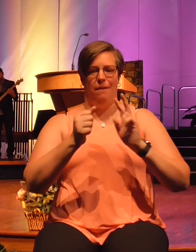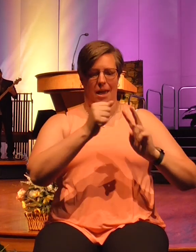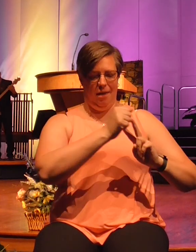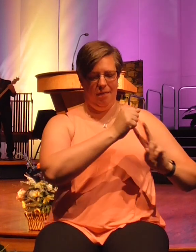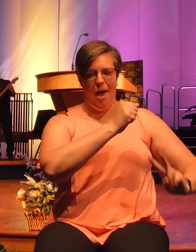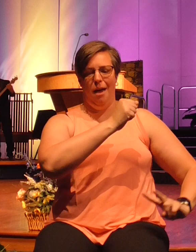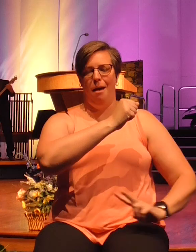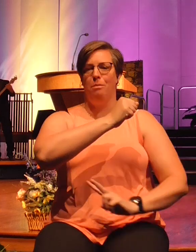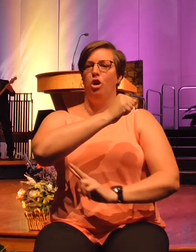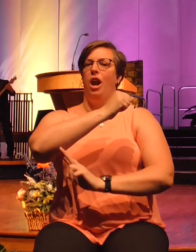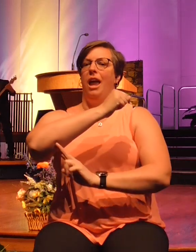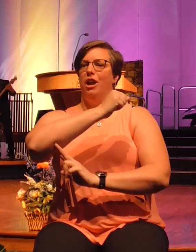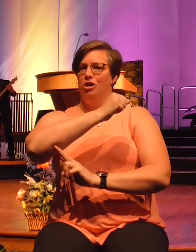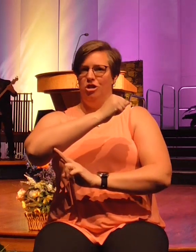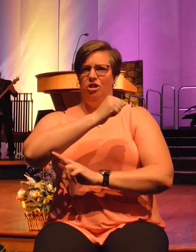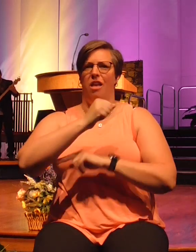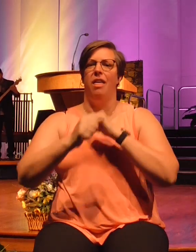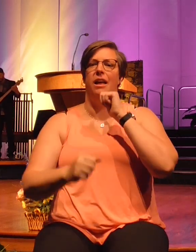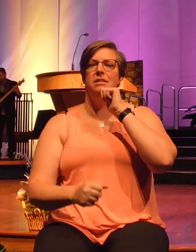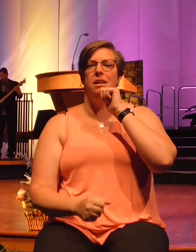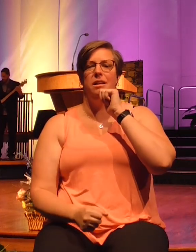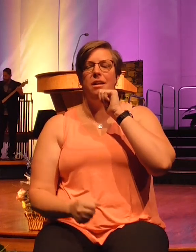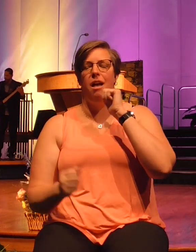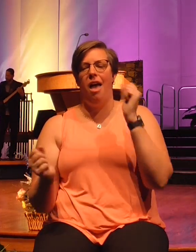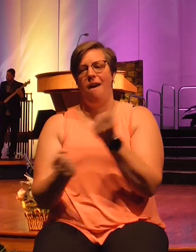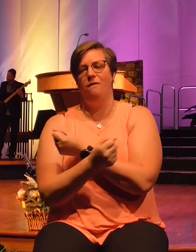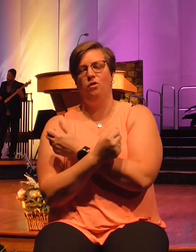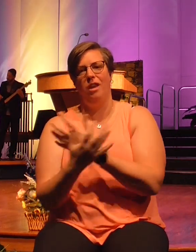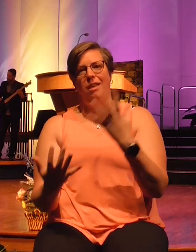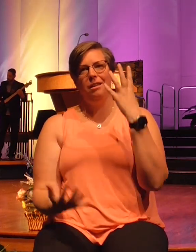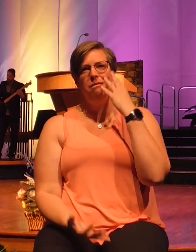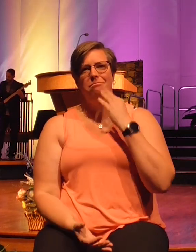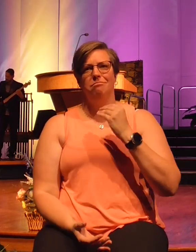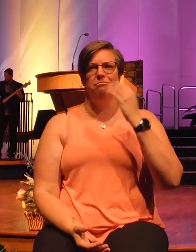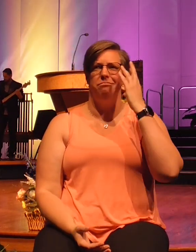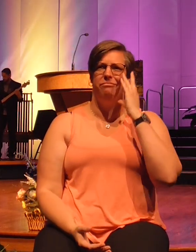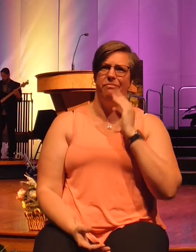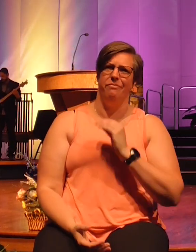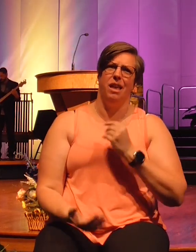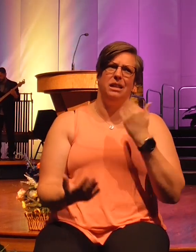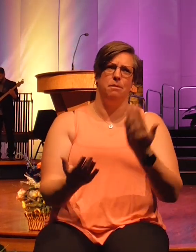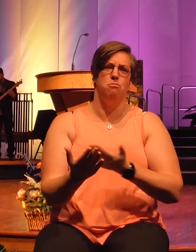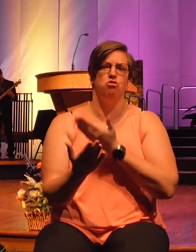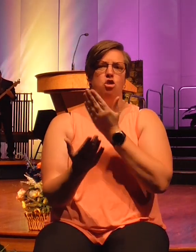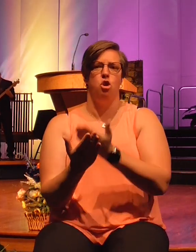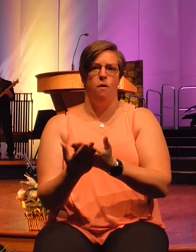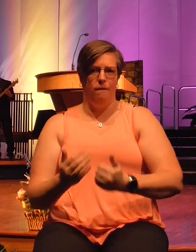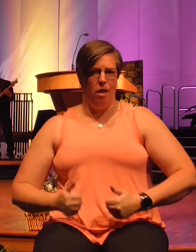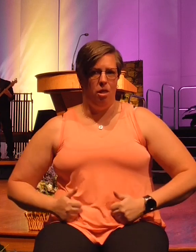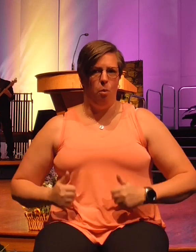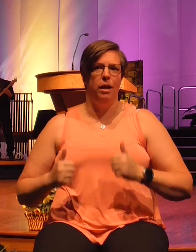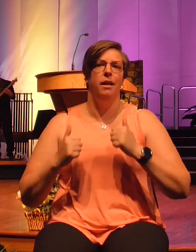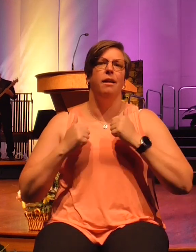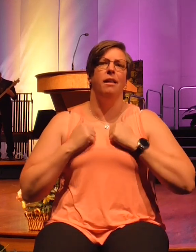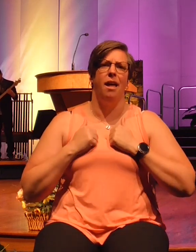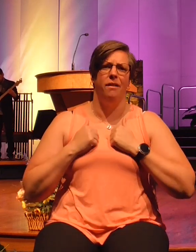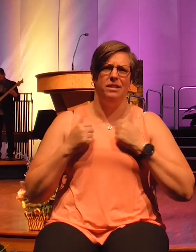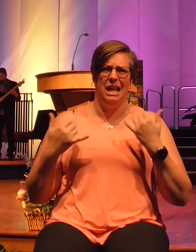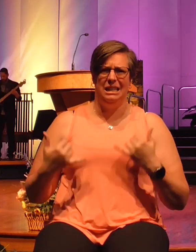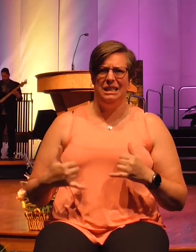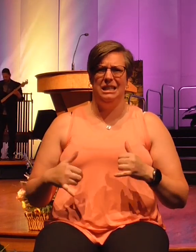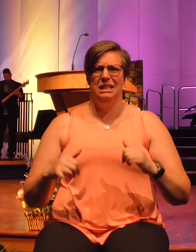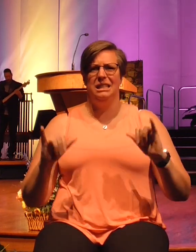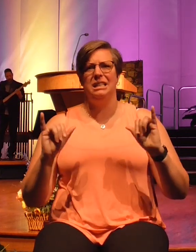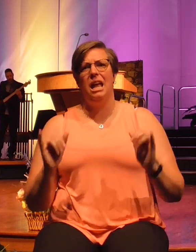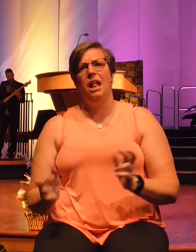bridge, that all of these scars are proof that we lived. There's still hope in this